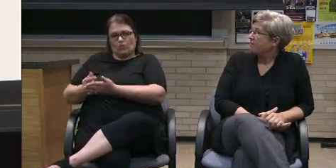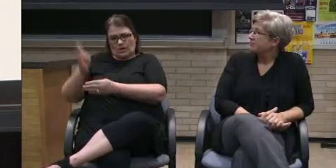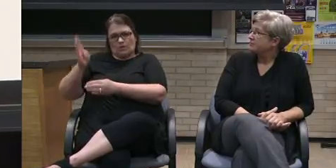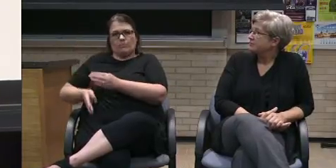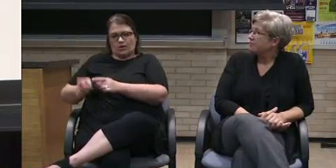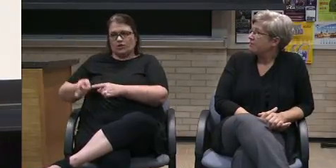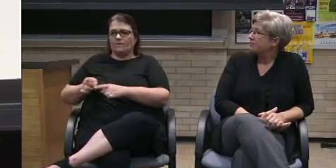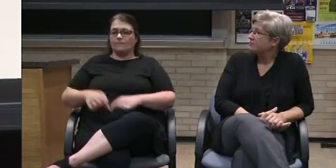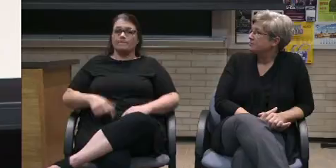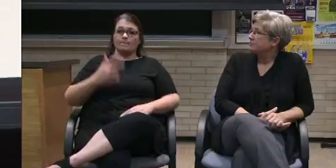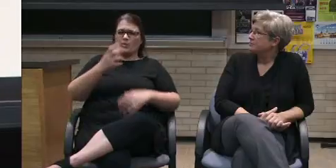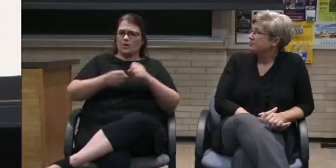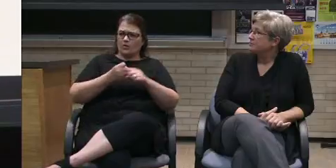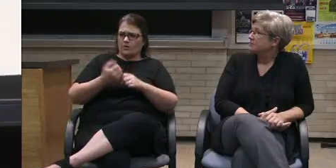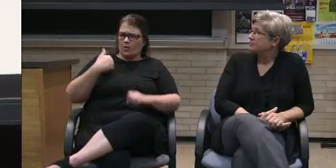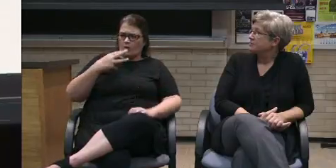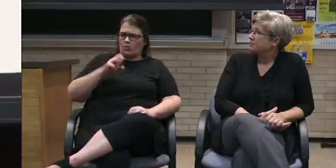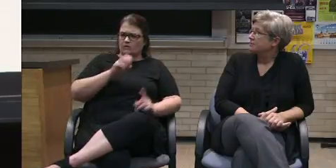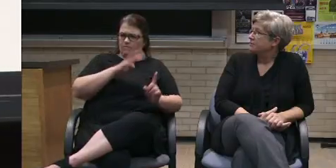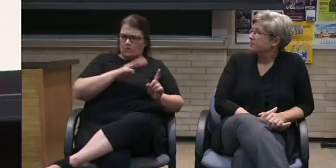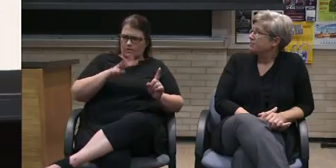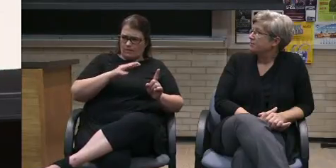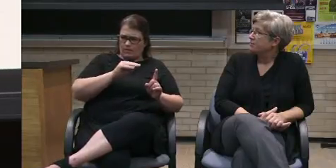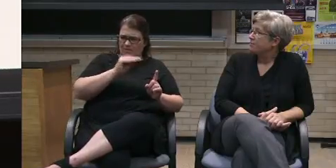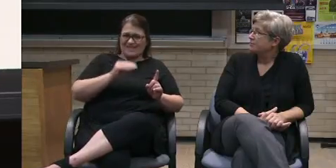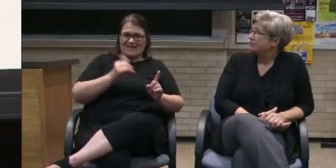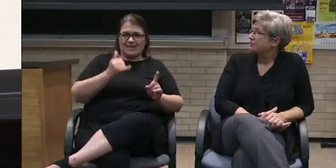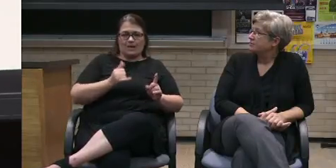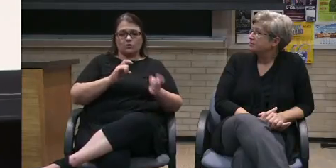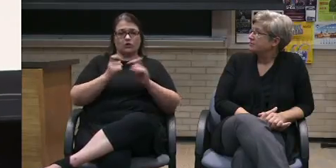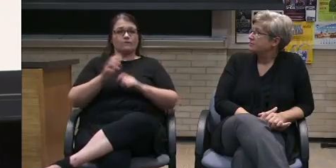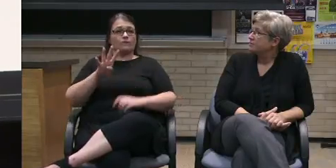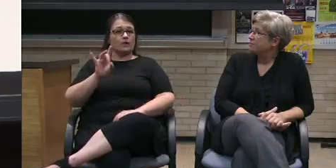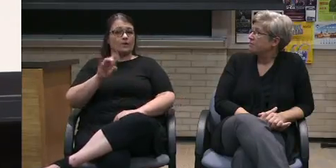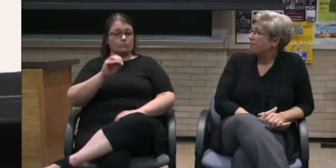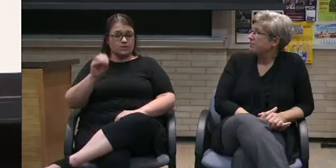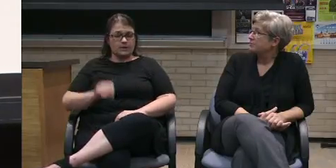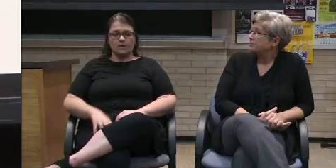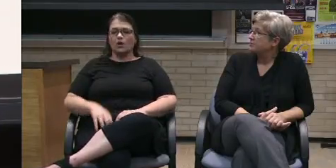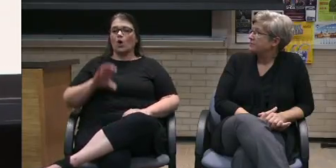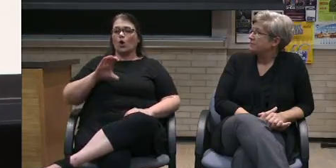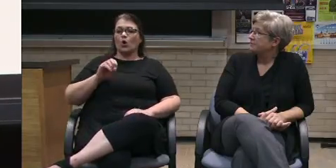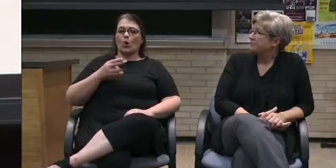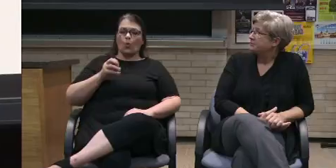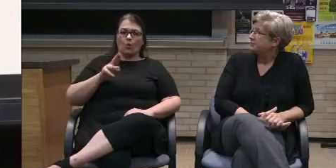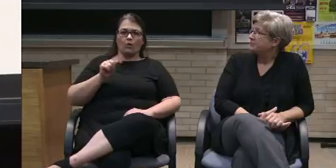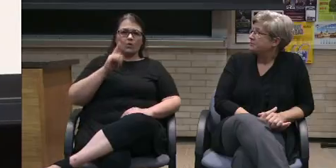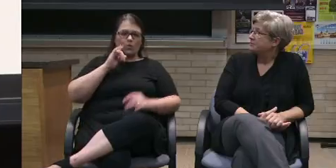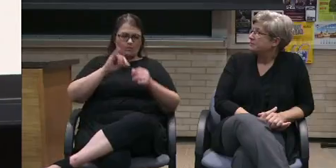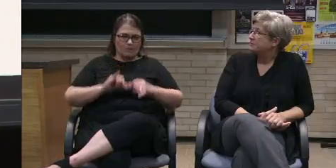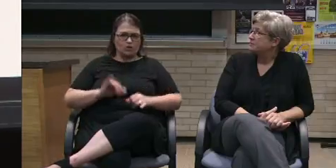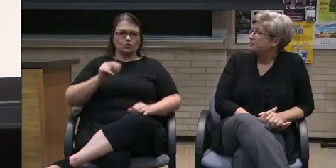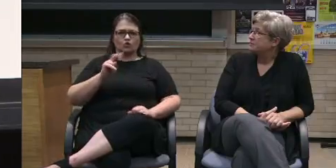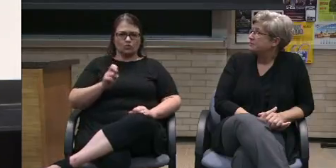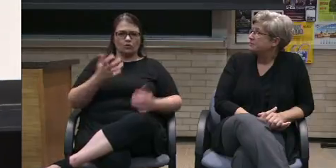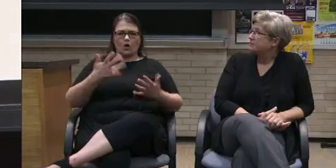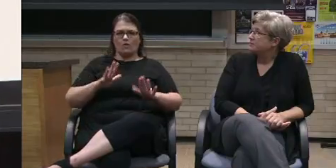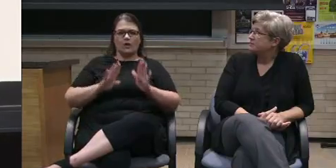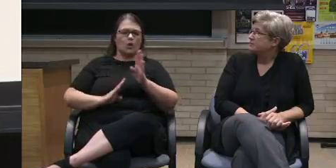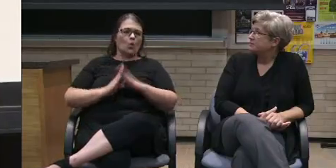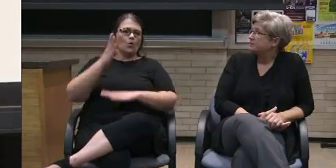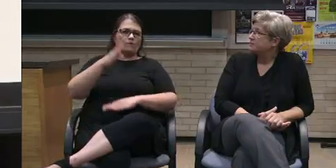3 years ago, it was 44%. It's now 48%. The cohort we're going to measure in June has already exceeded